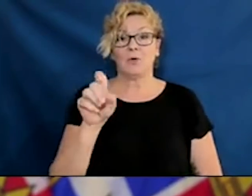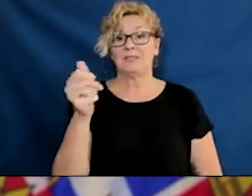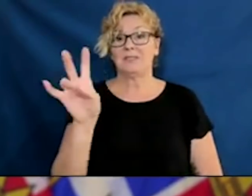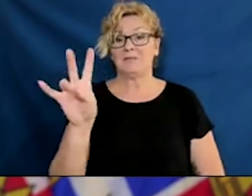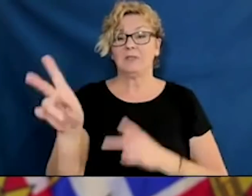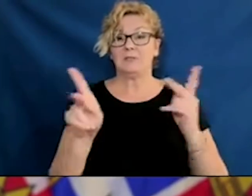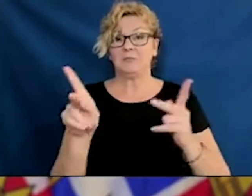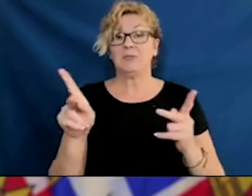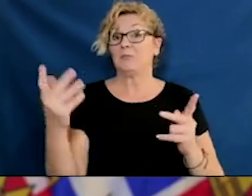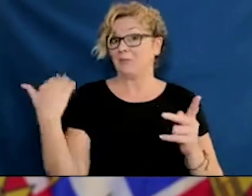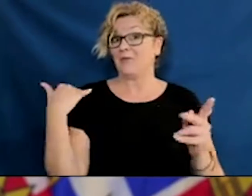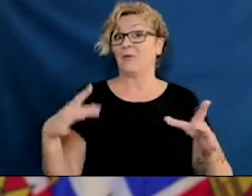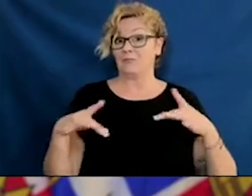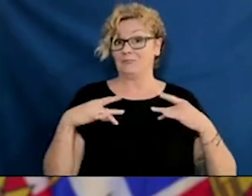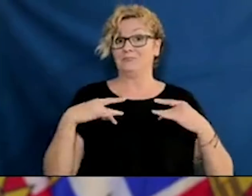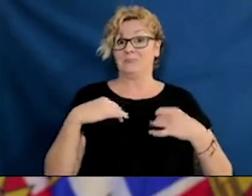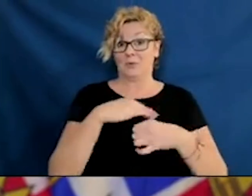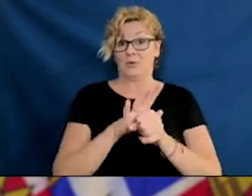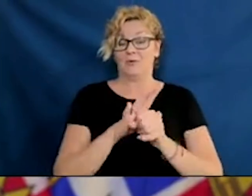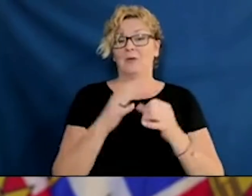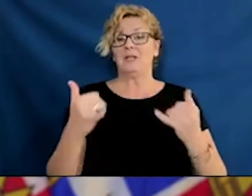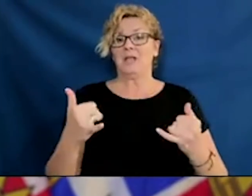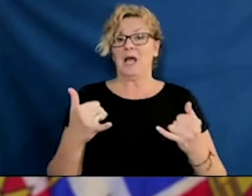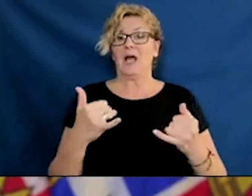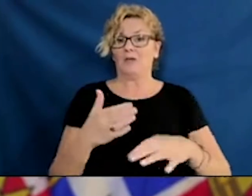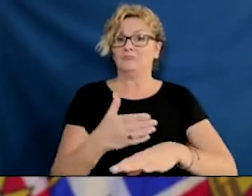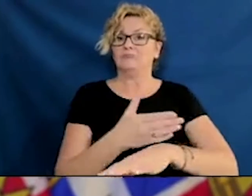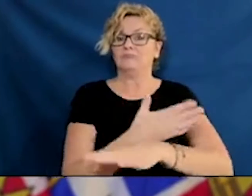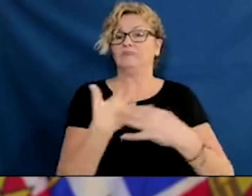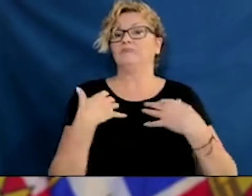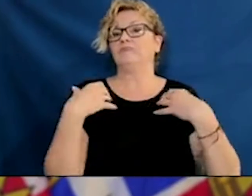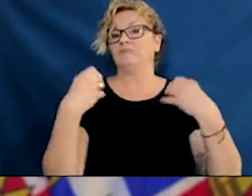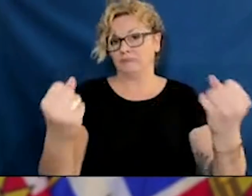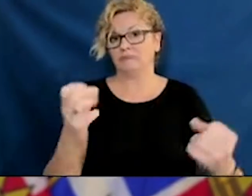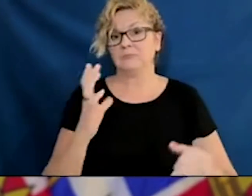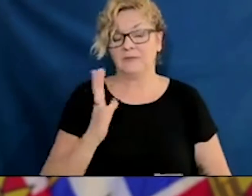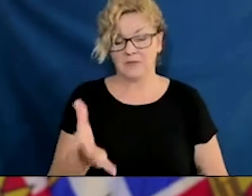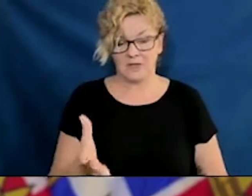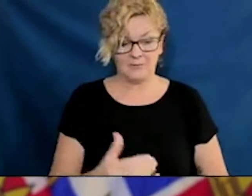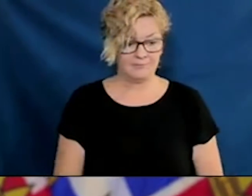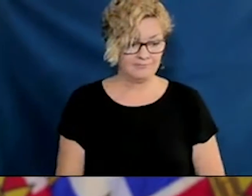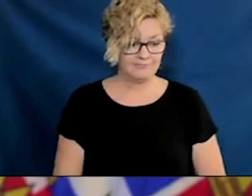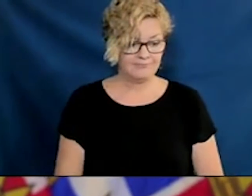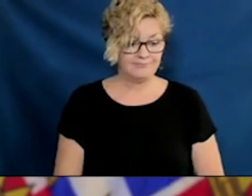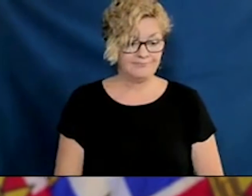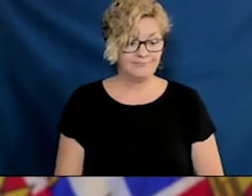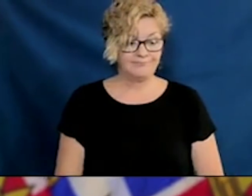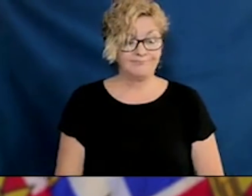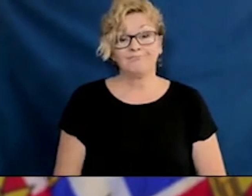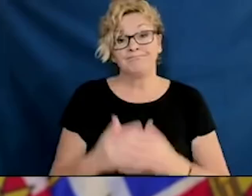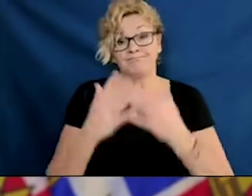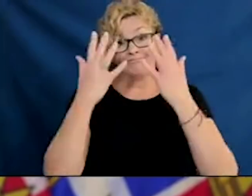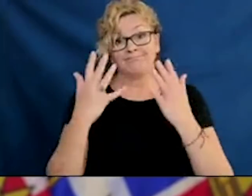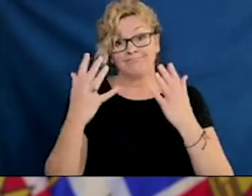from COVID-19 here in British Columbia, bringing the total number of people in British Columbia who have died to